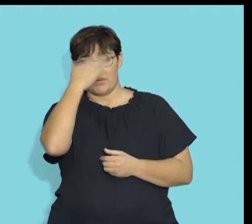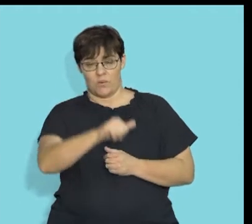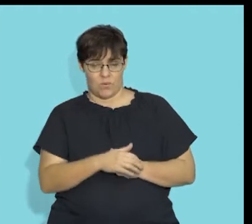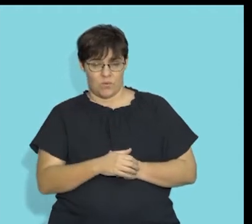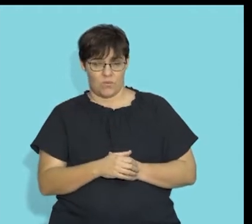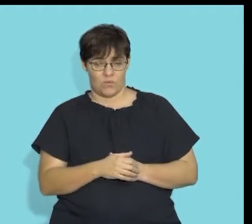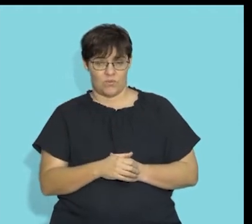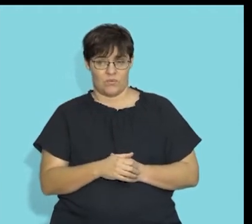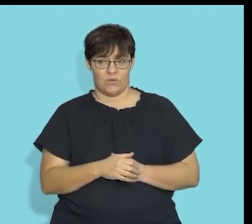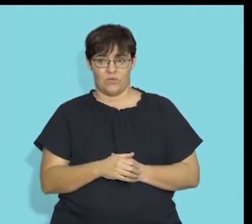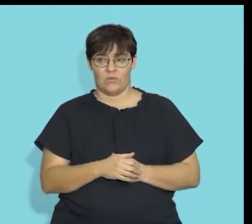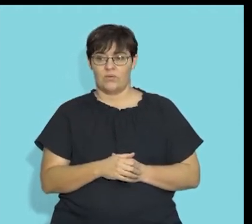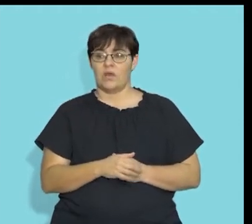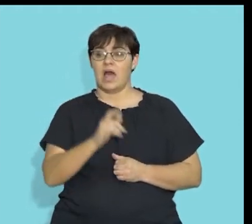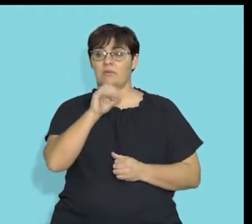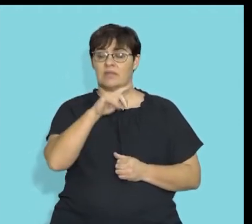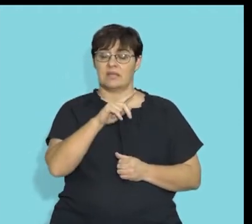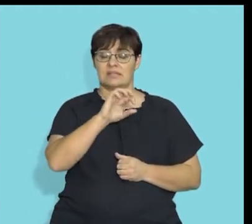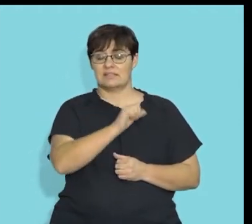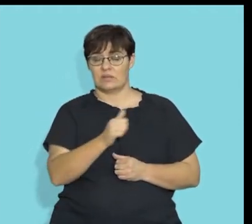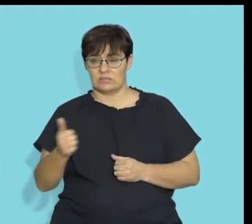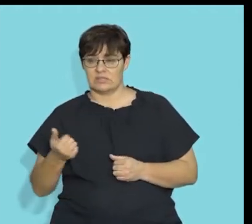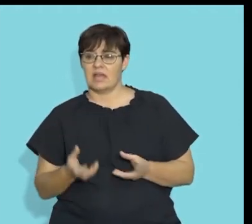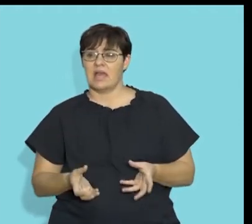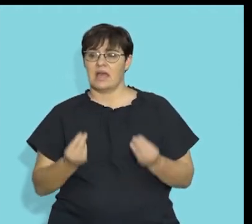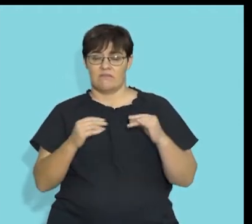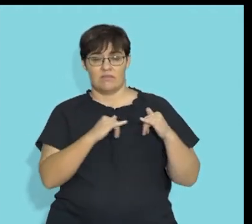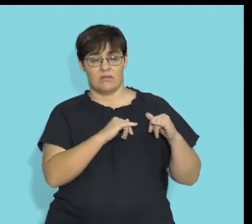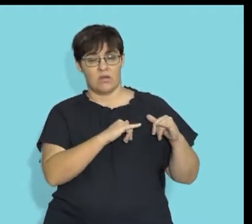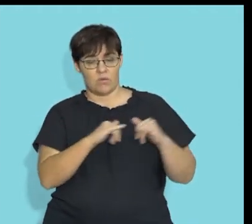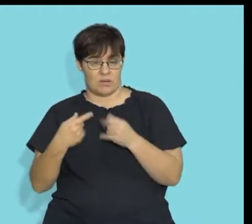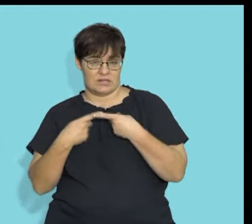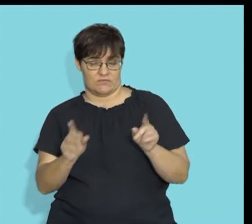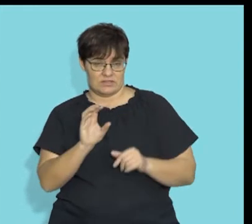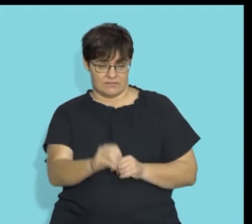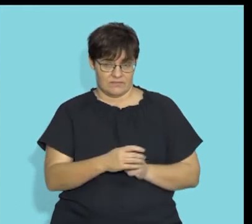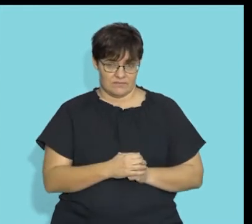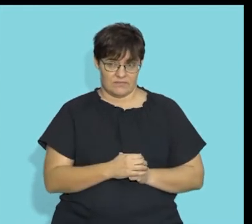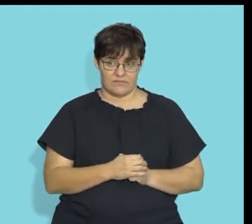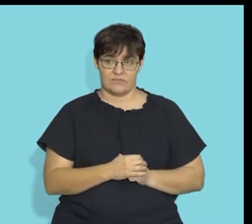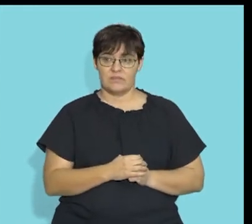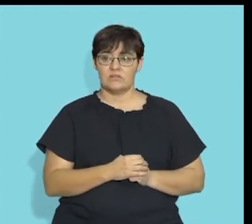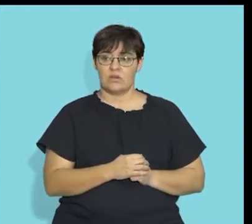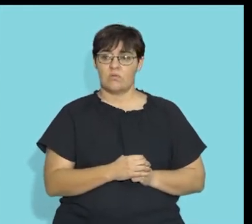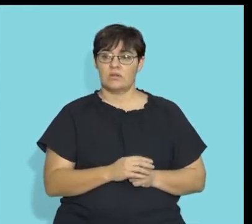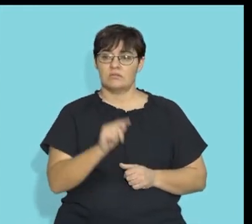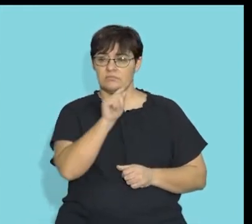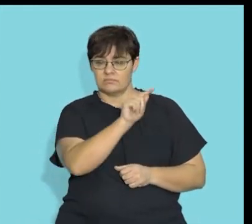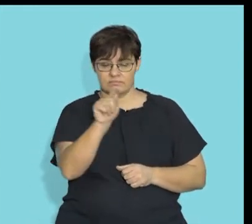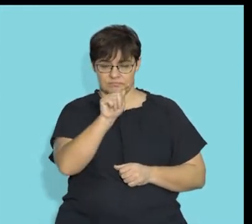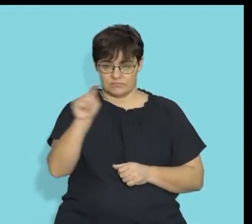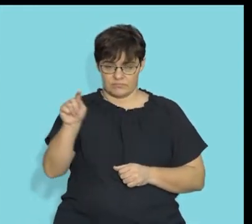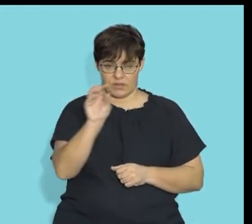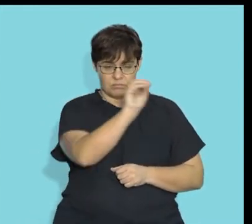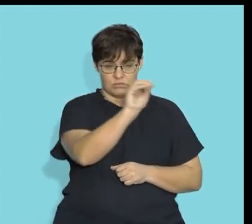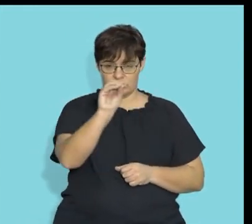I know that by definition, an arithmetic sequence has a common difference. So I'm going to substitute in